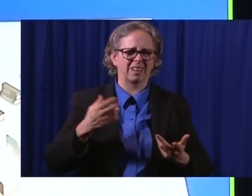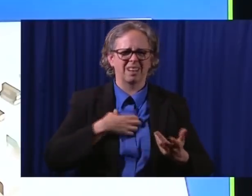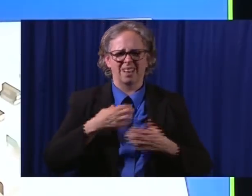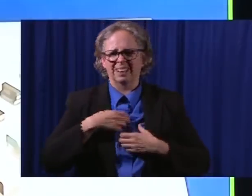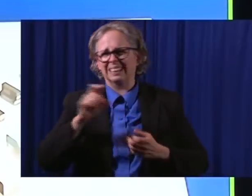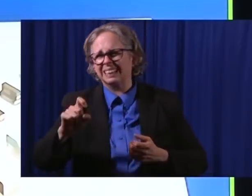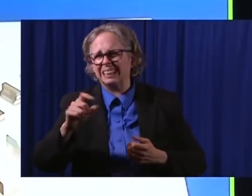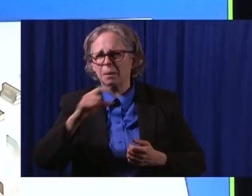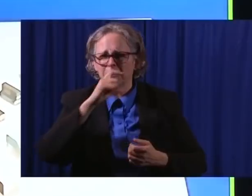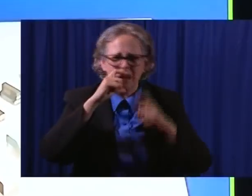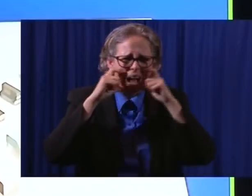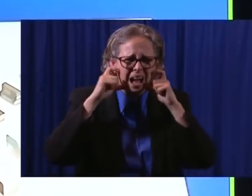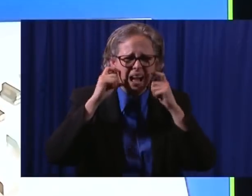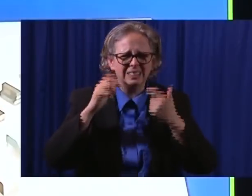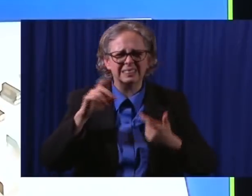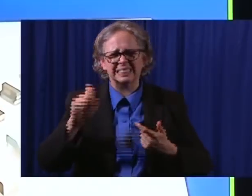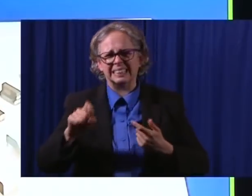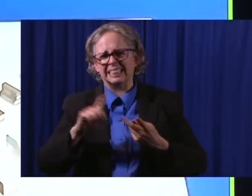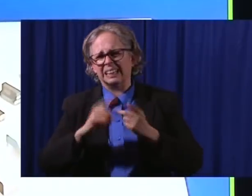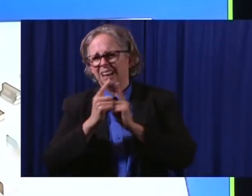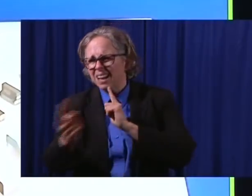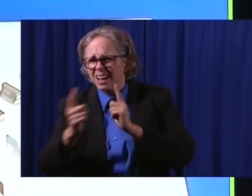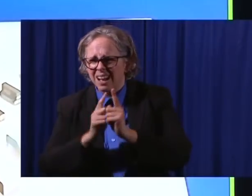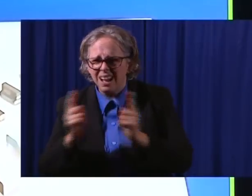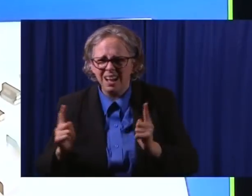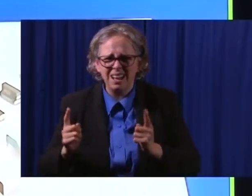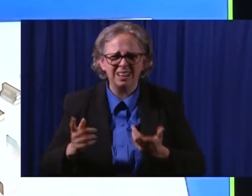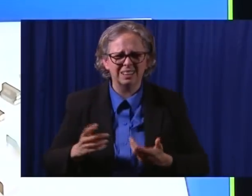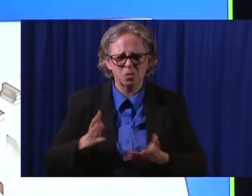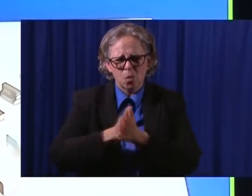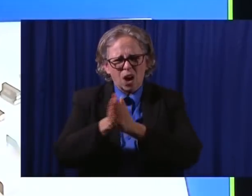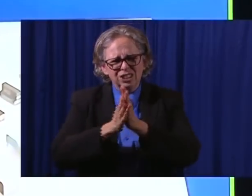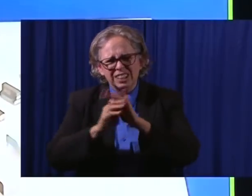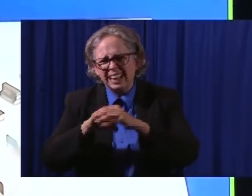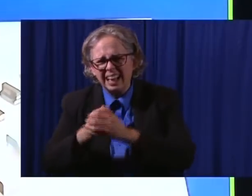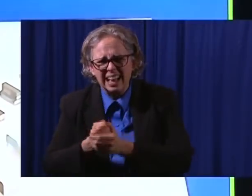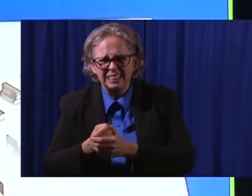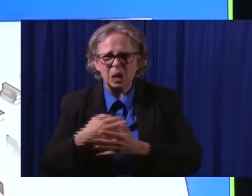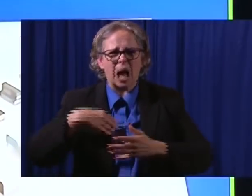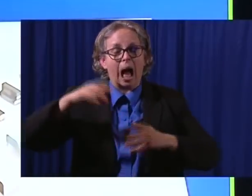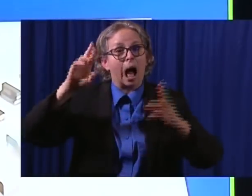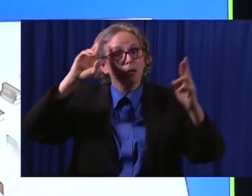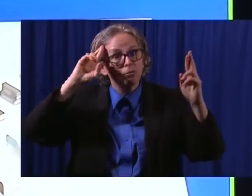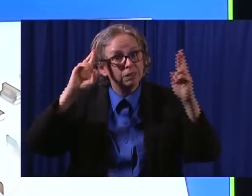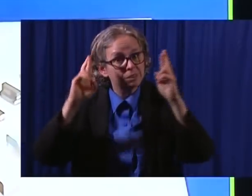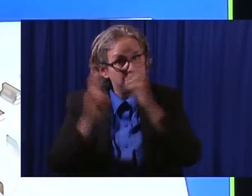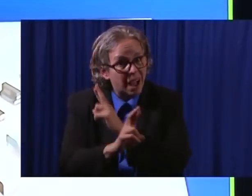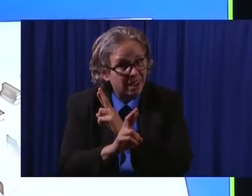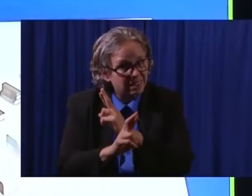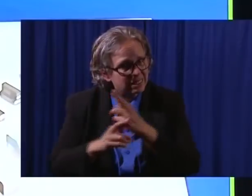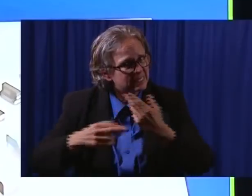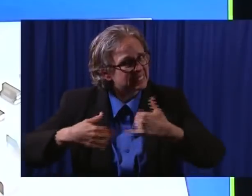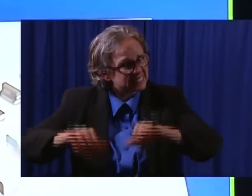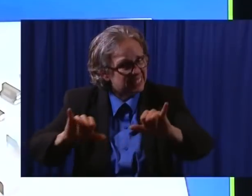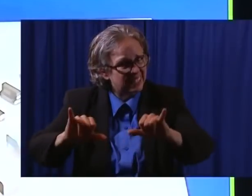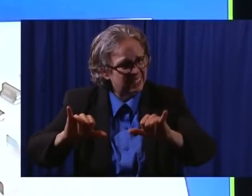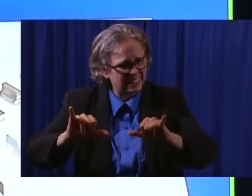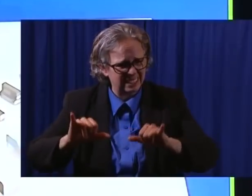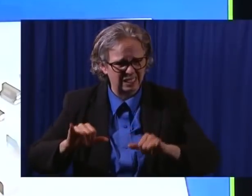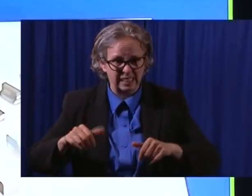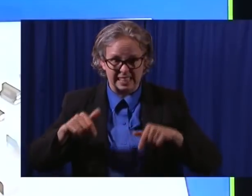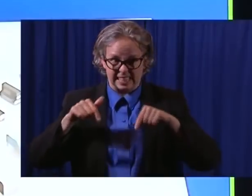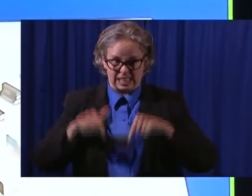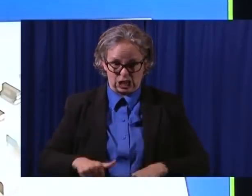hands and being respectful of others. And so here at RCF Group, we've done those